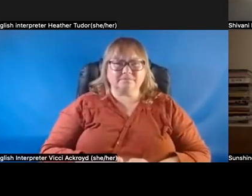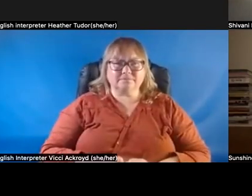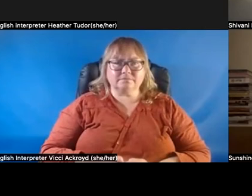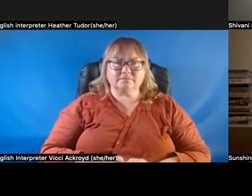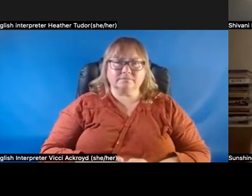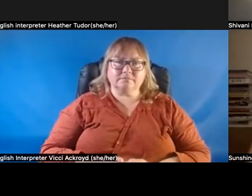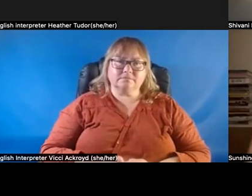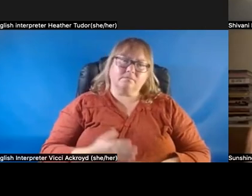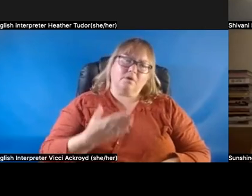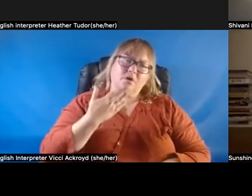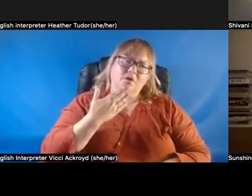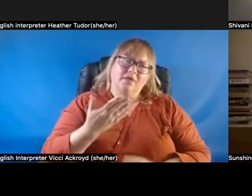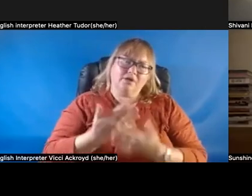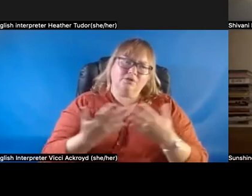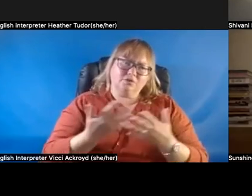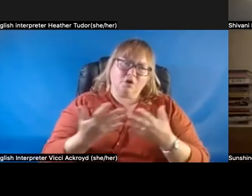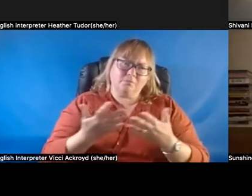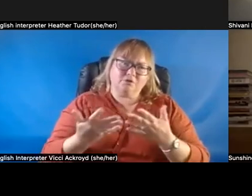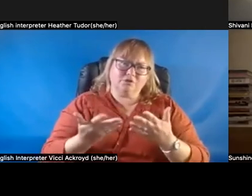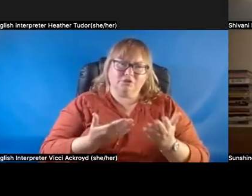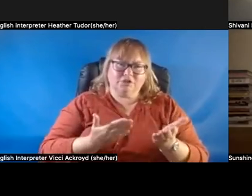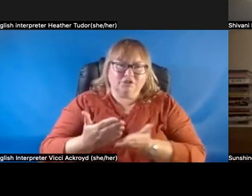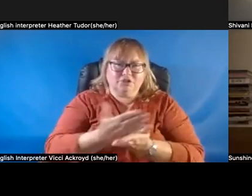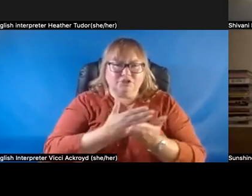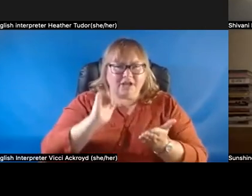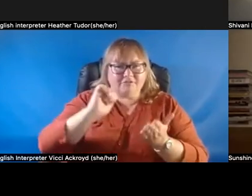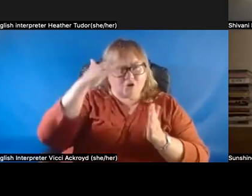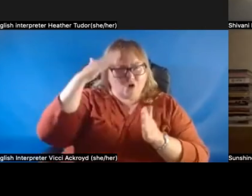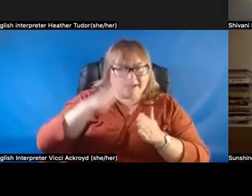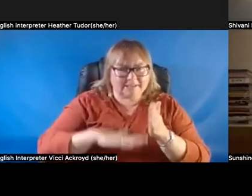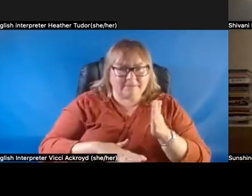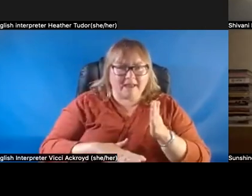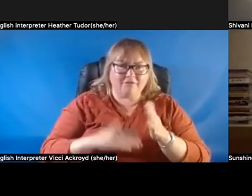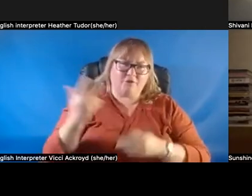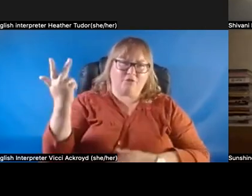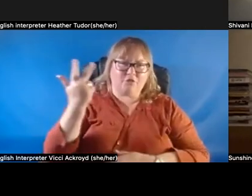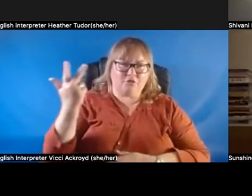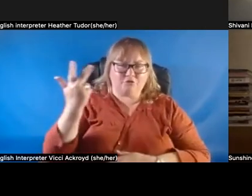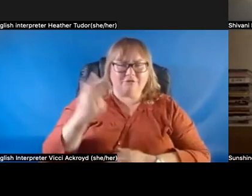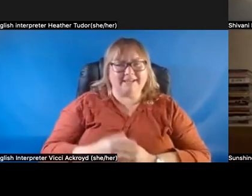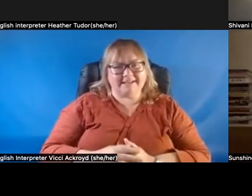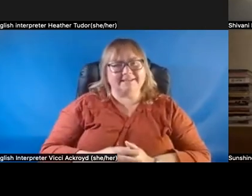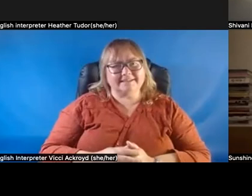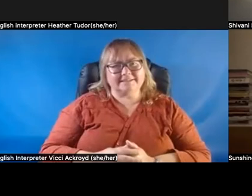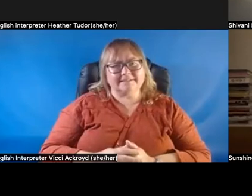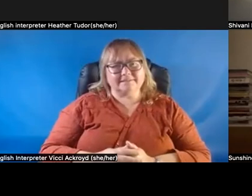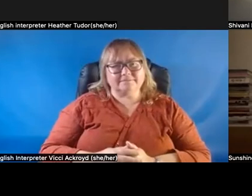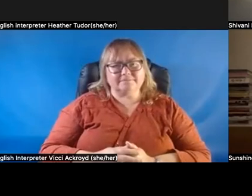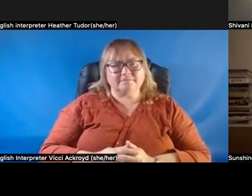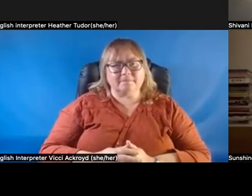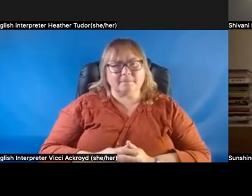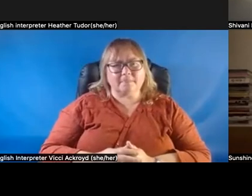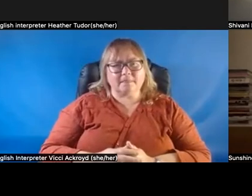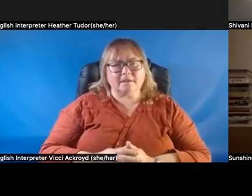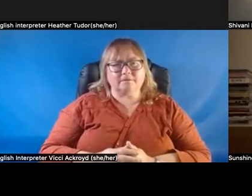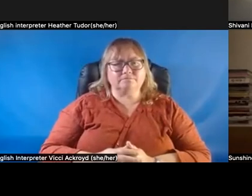Thank you so much for sharing all of these experiences, Abhaya, Shivani, and Aaliah. I recognize that we